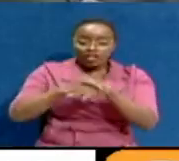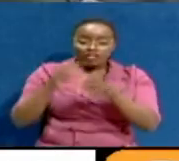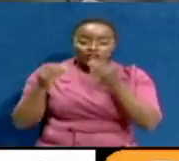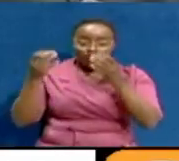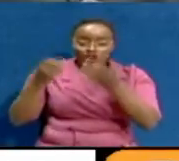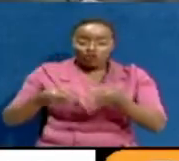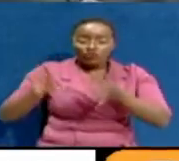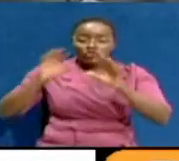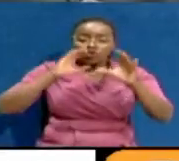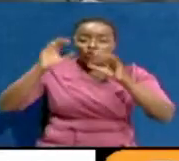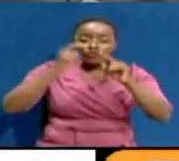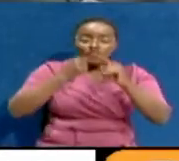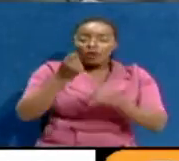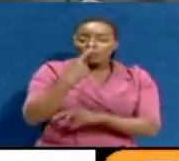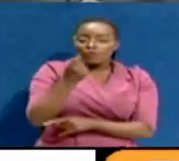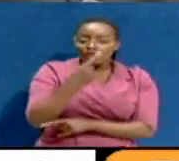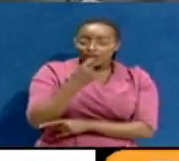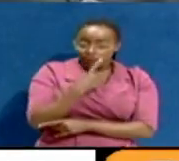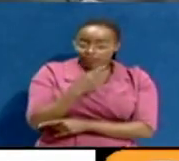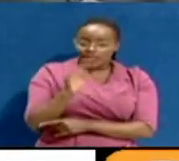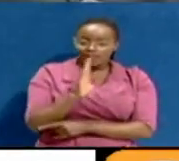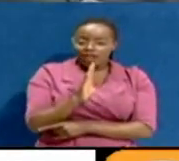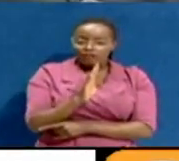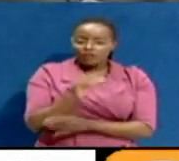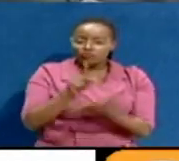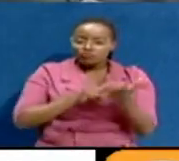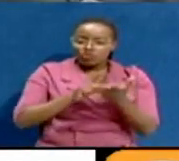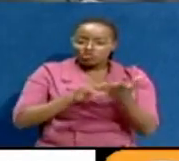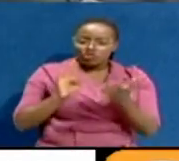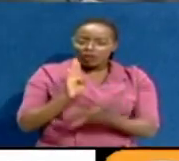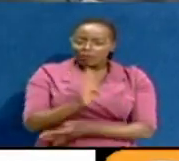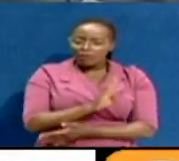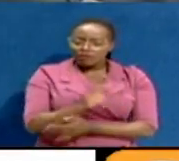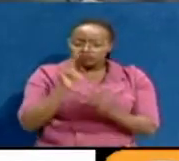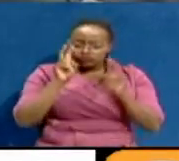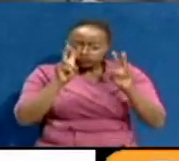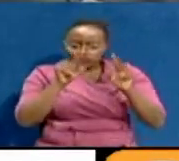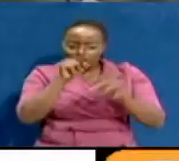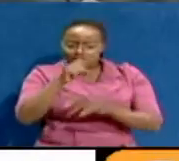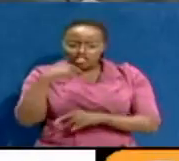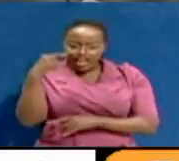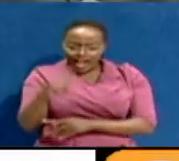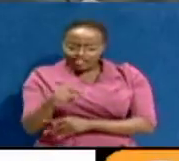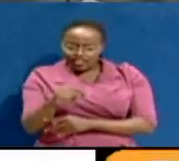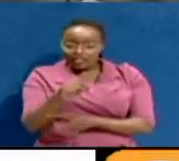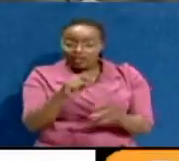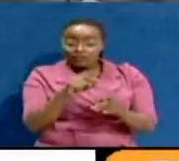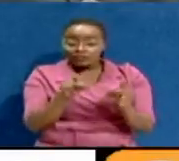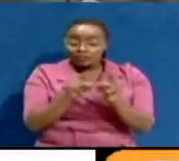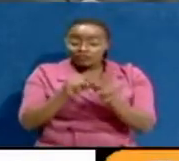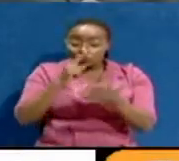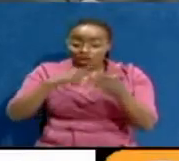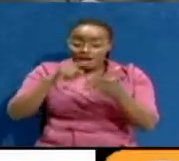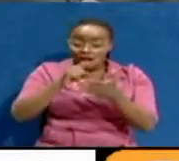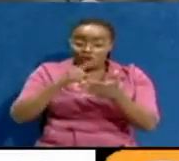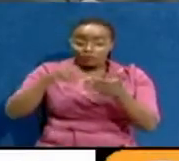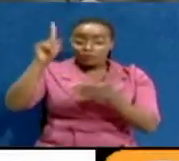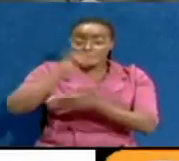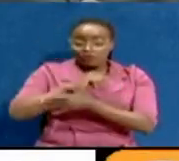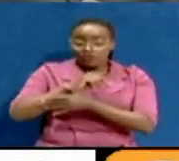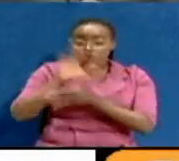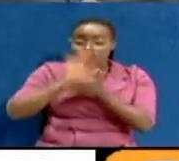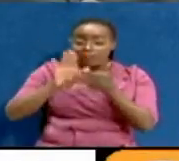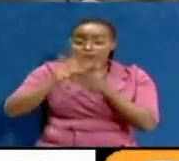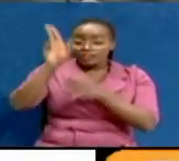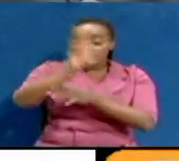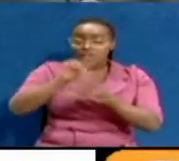Official communication from the Pharmacy and Poisons Board is that they have been looking at this Russian vaccine. looking at it to authorize it for emergency use,